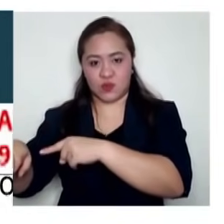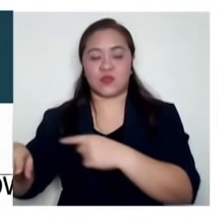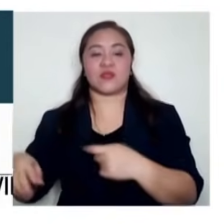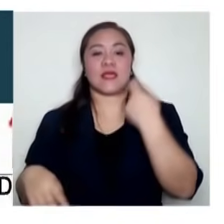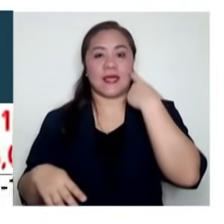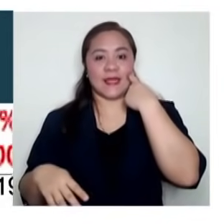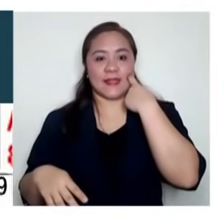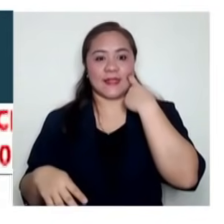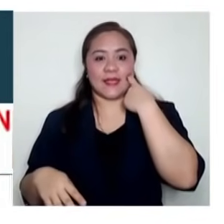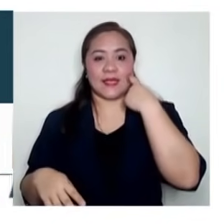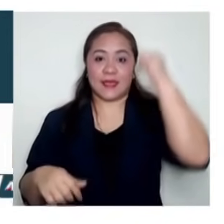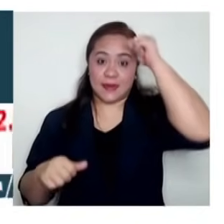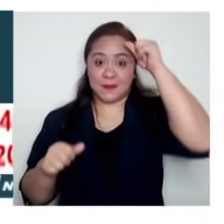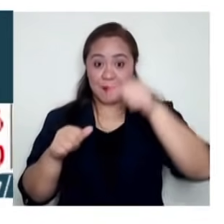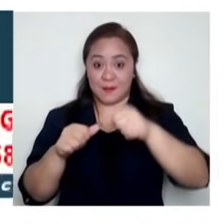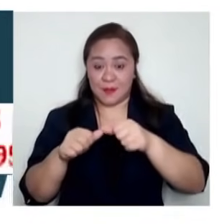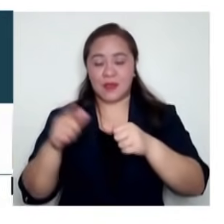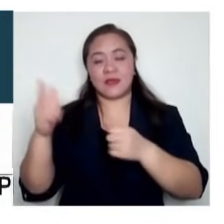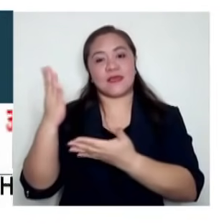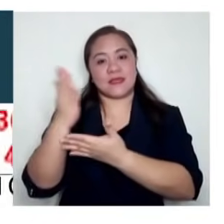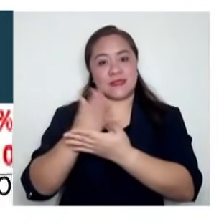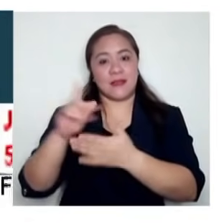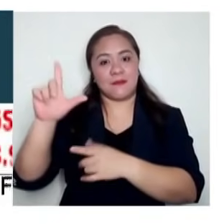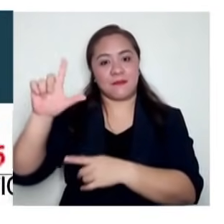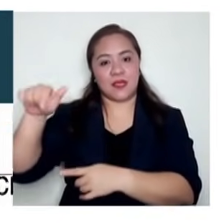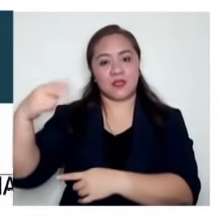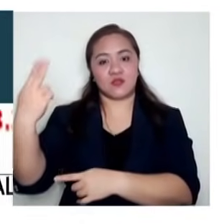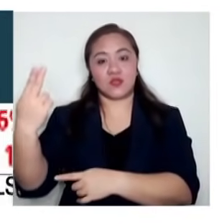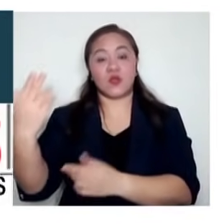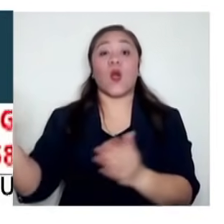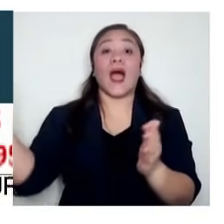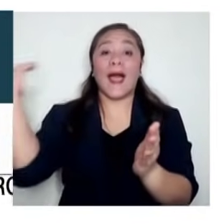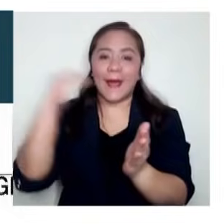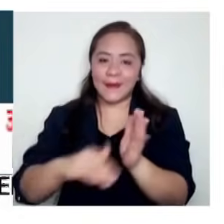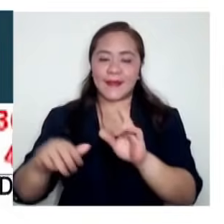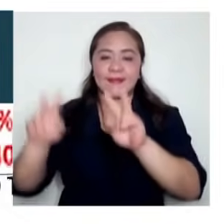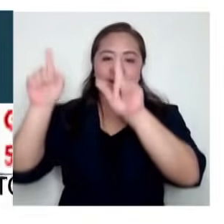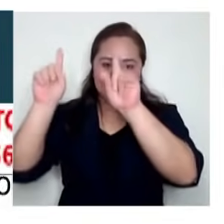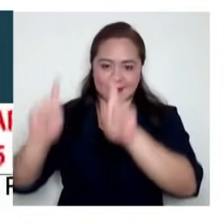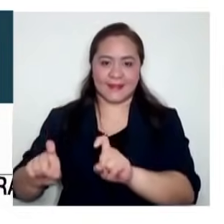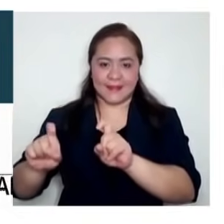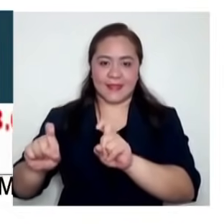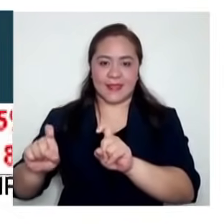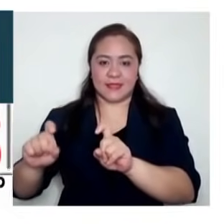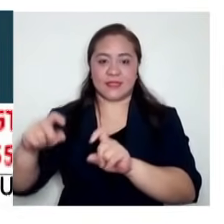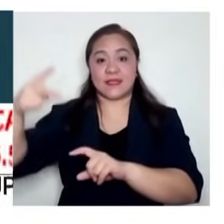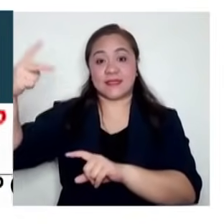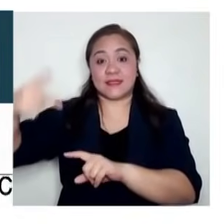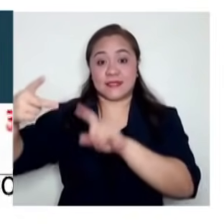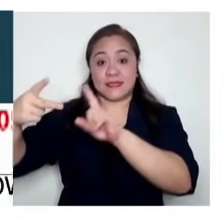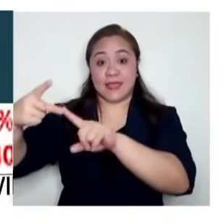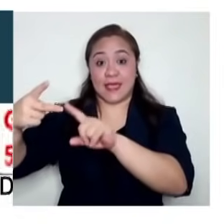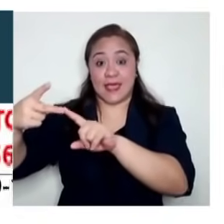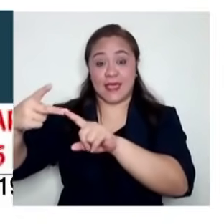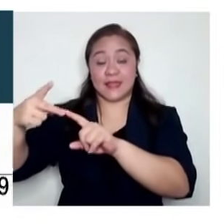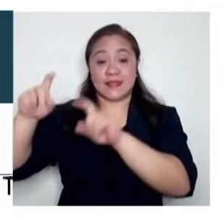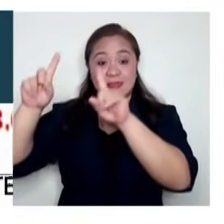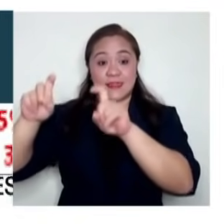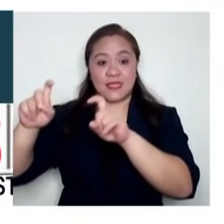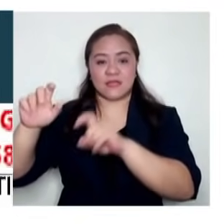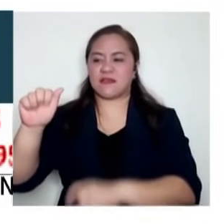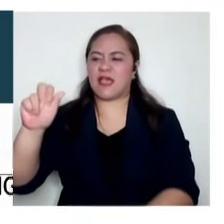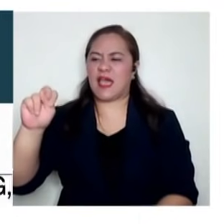LGU protocols, they do another or they do repeat tests. And they had this negative antigen test. I think two of them